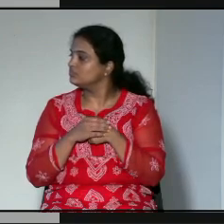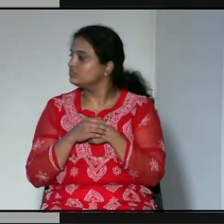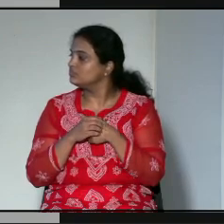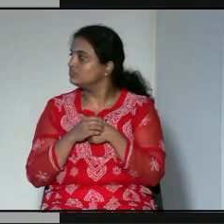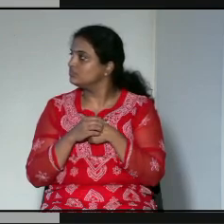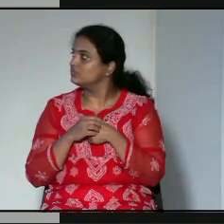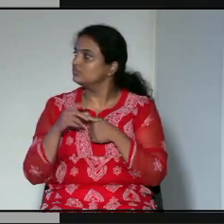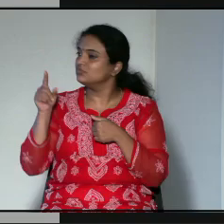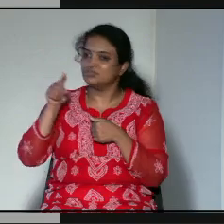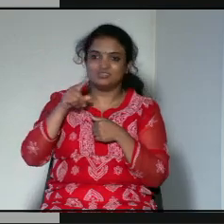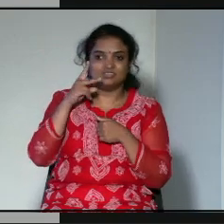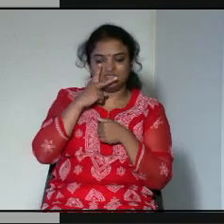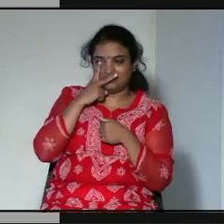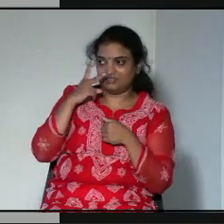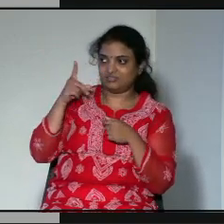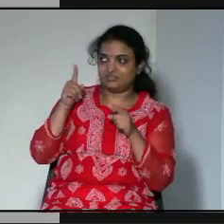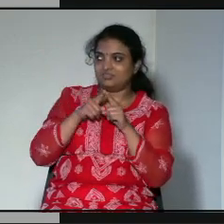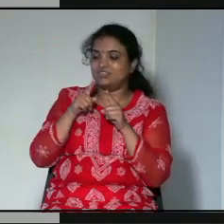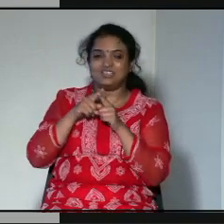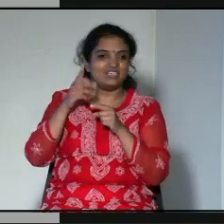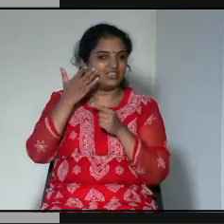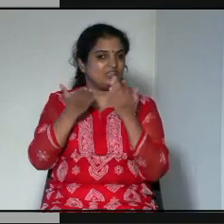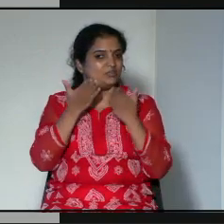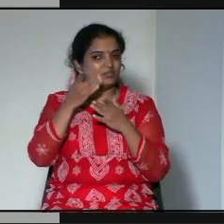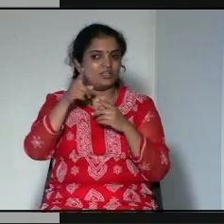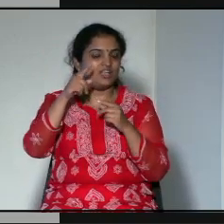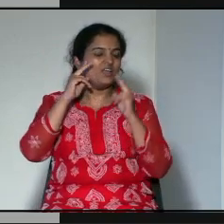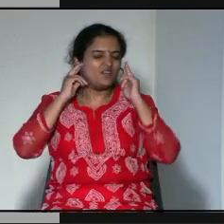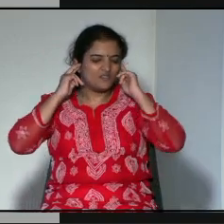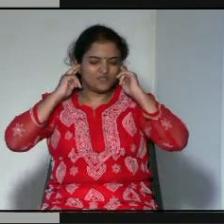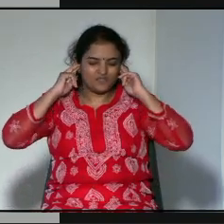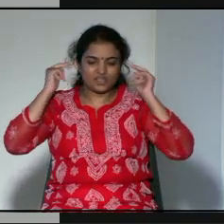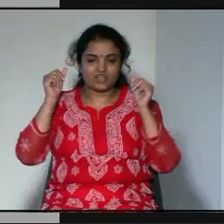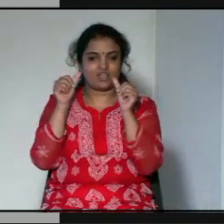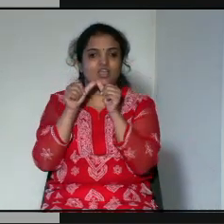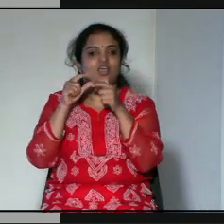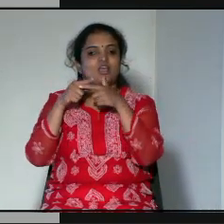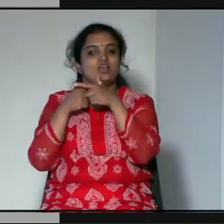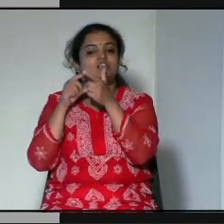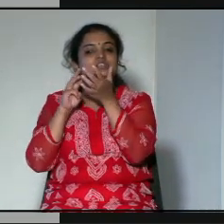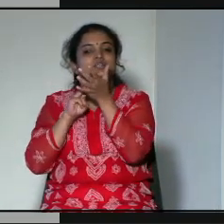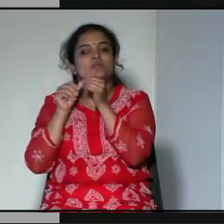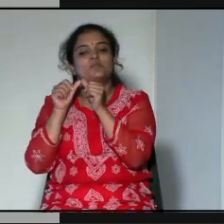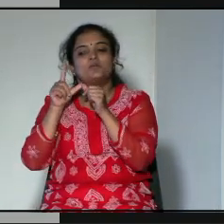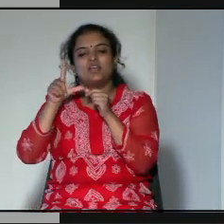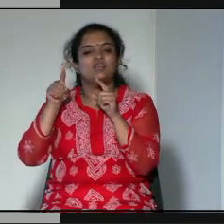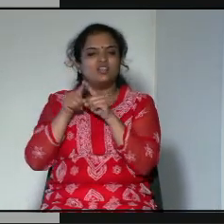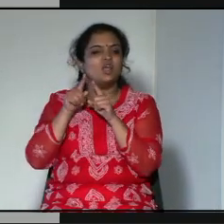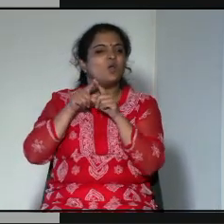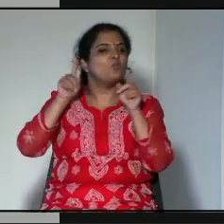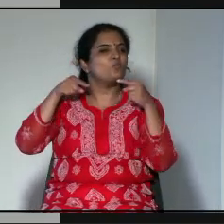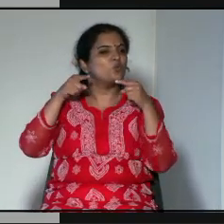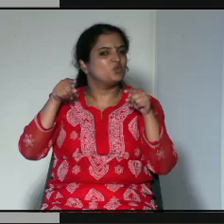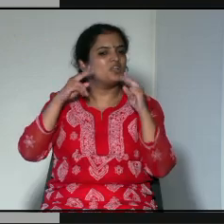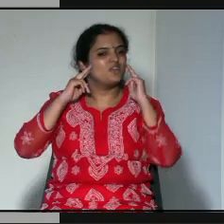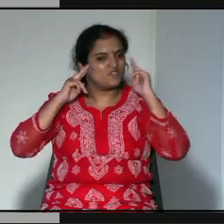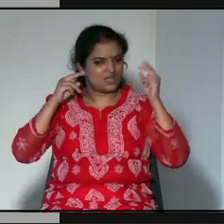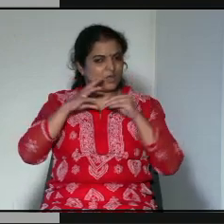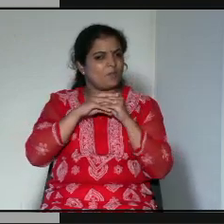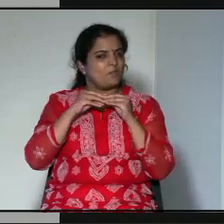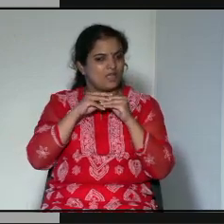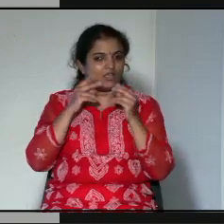look at it. And it's an amazing piece. There's more works of her musicians which are meant to be in the Sangeet